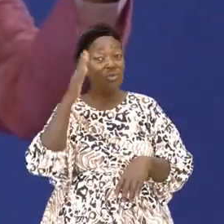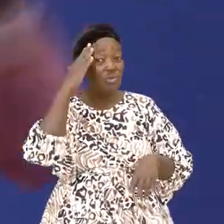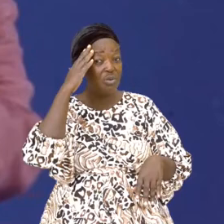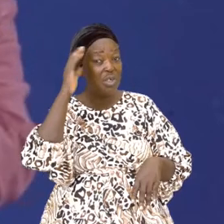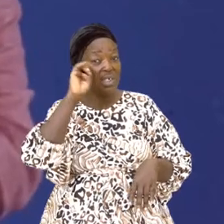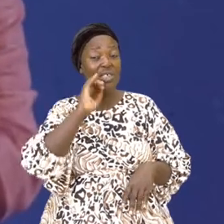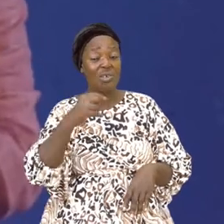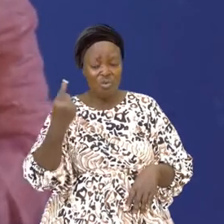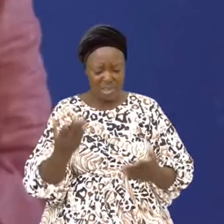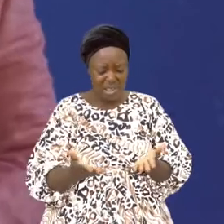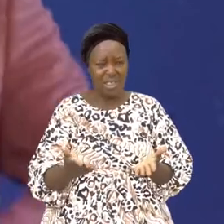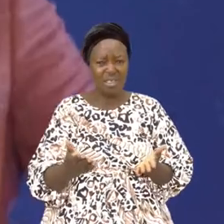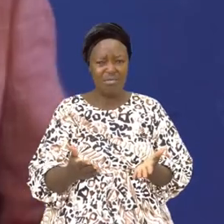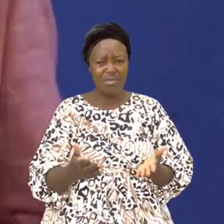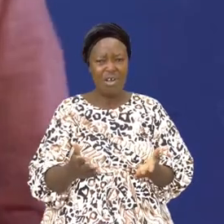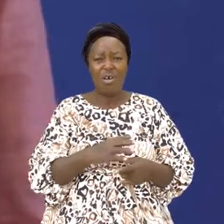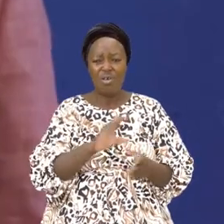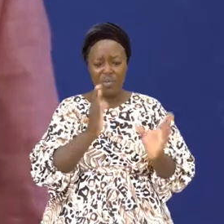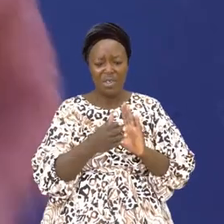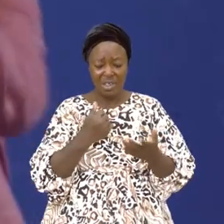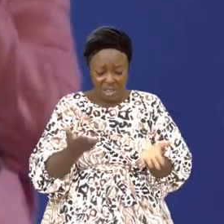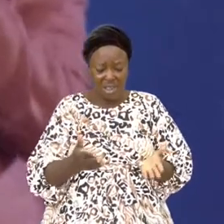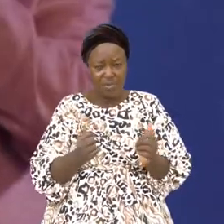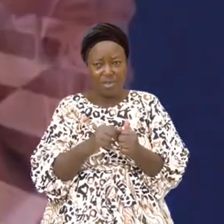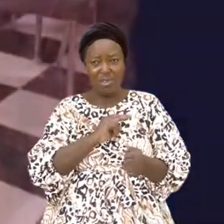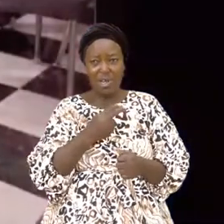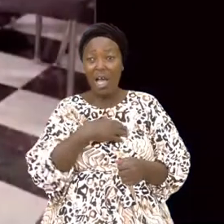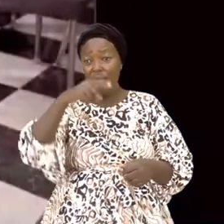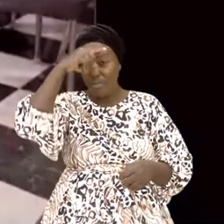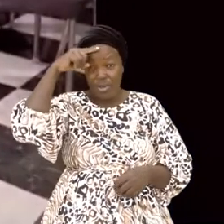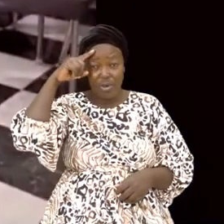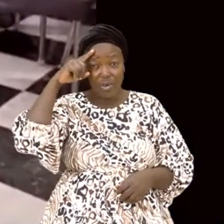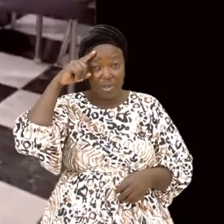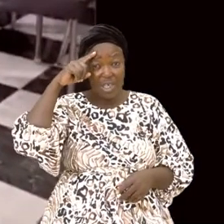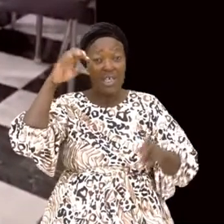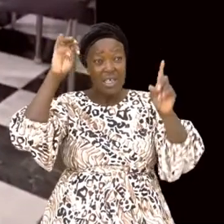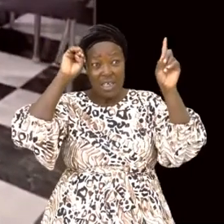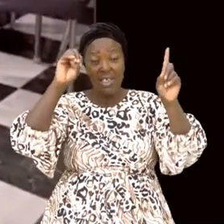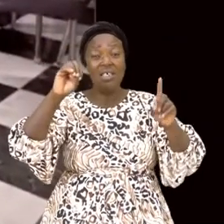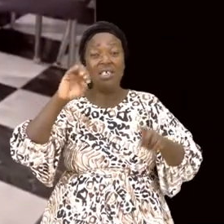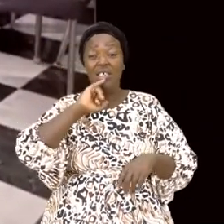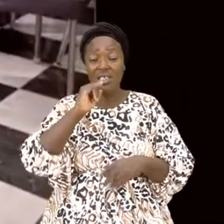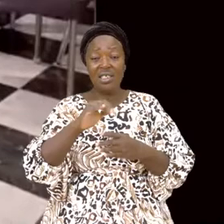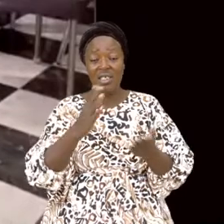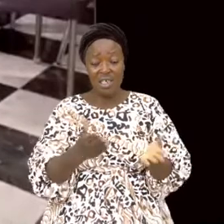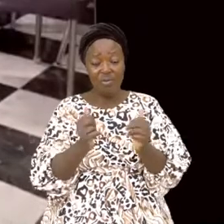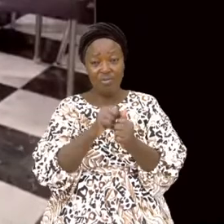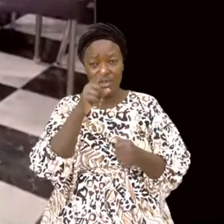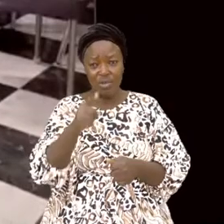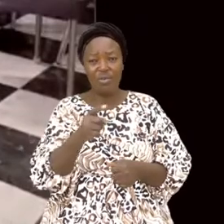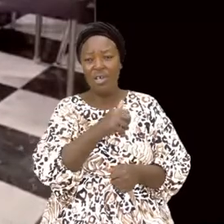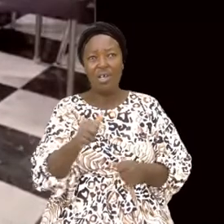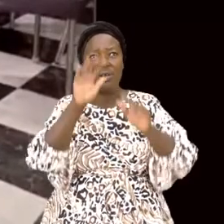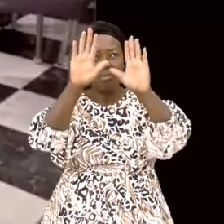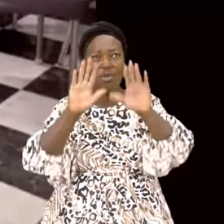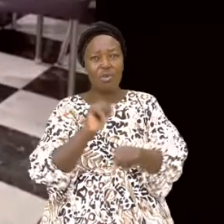omnipresent, present here and present with you. And because He's present there with you, a